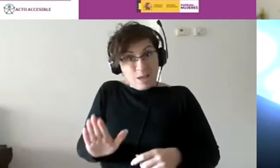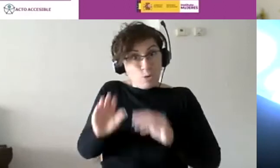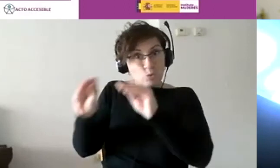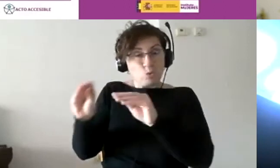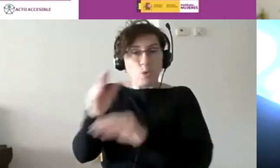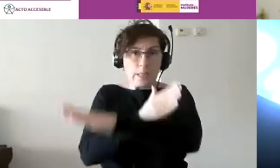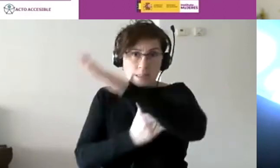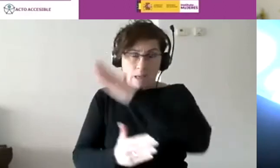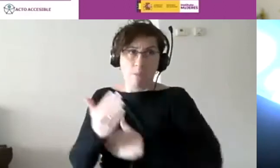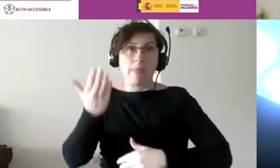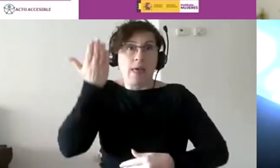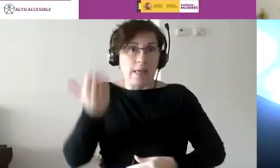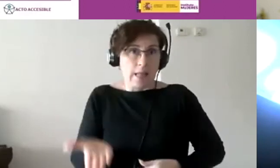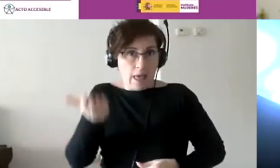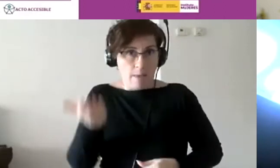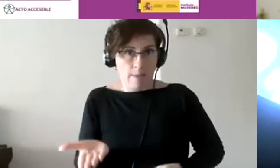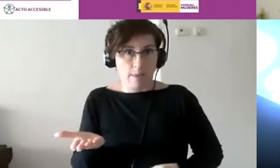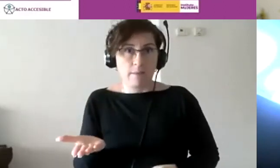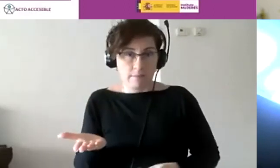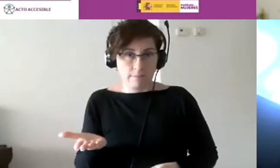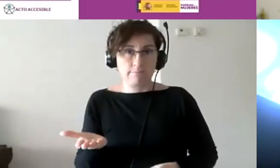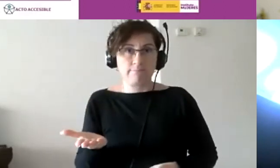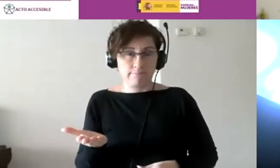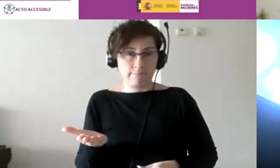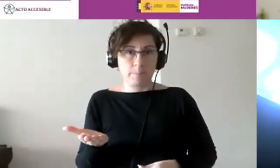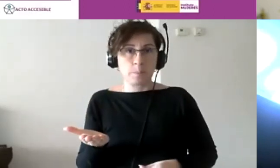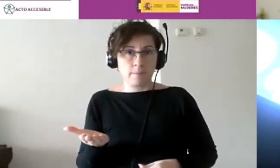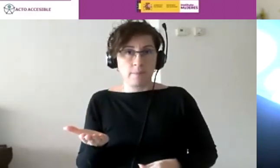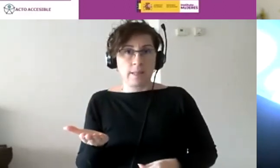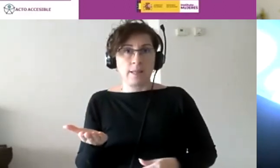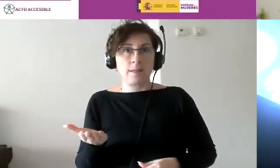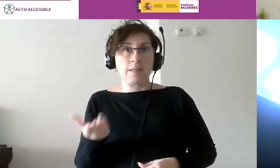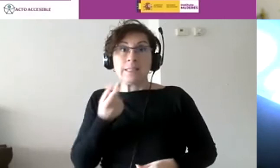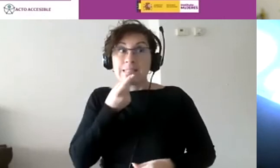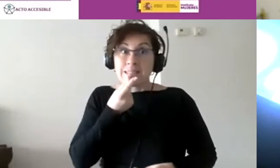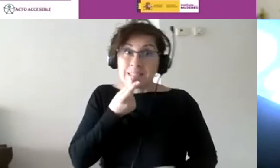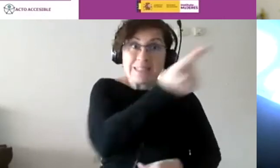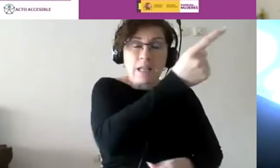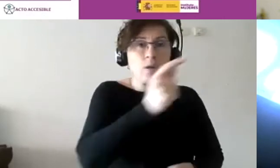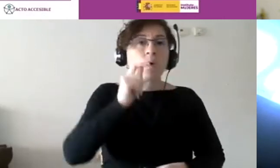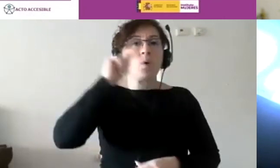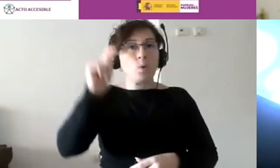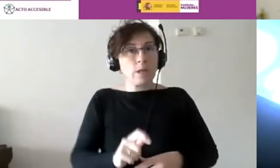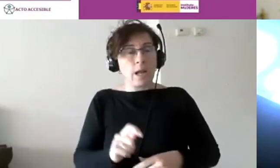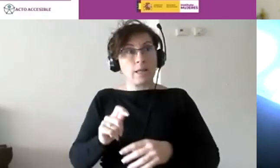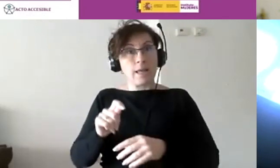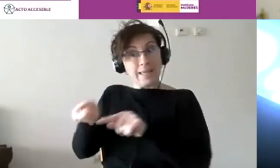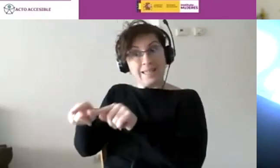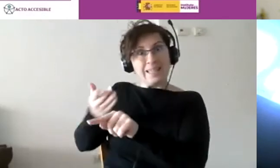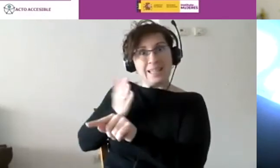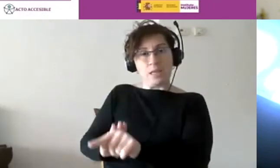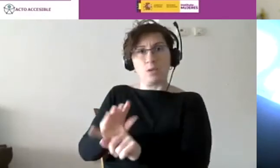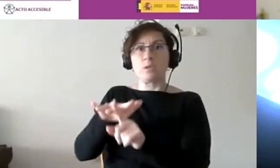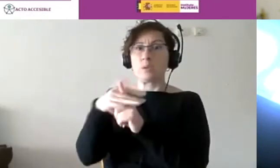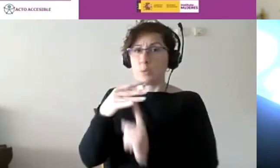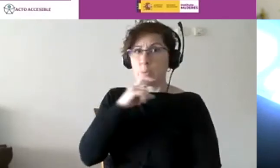very hard for their kids. But they still staying in Ukraine, they help each